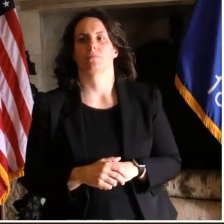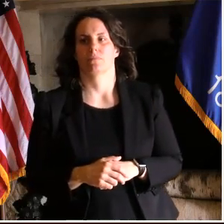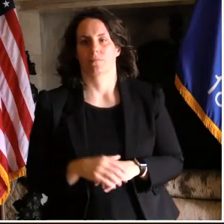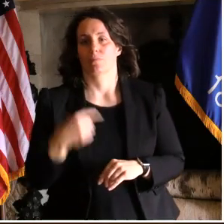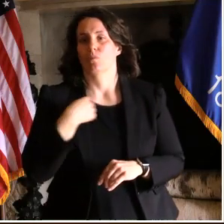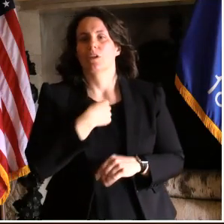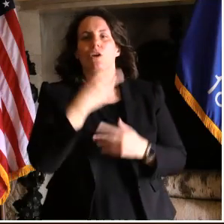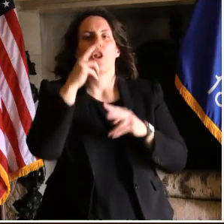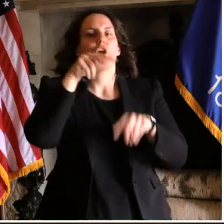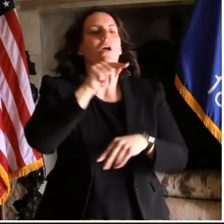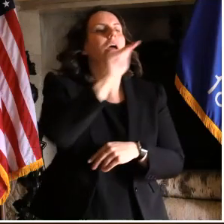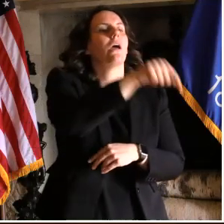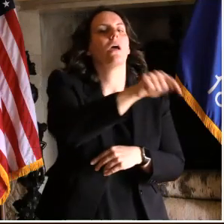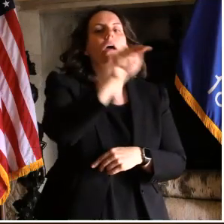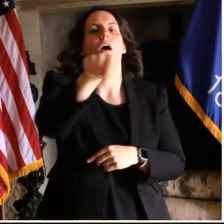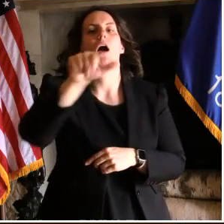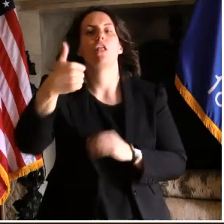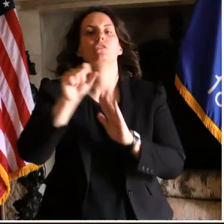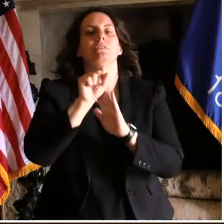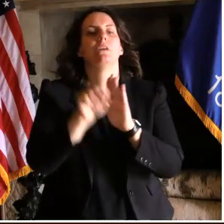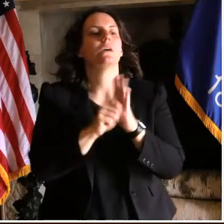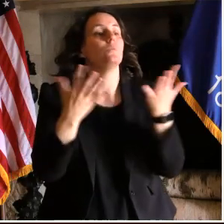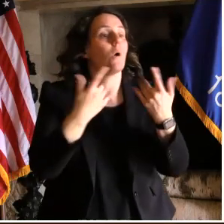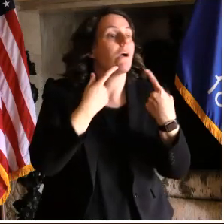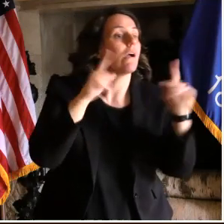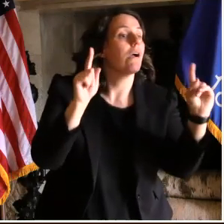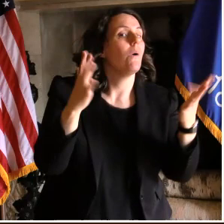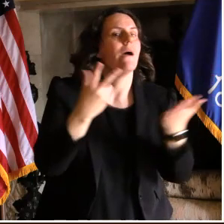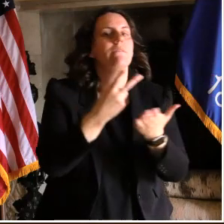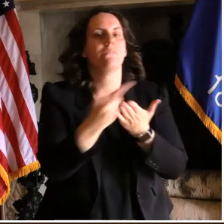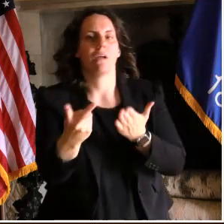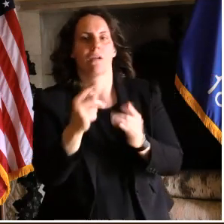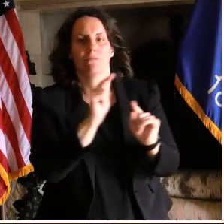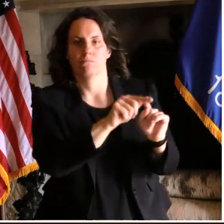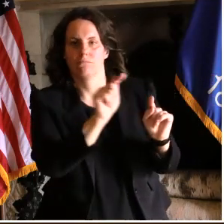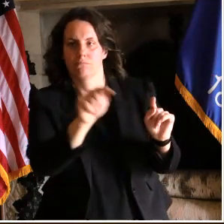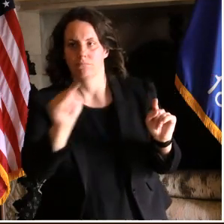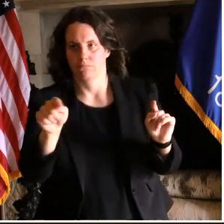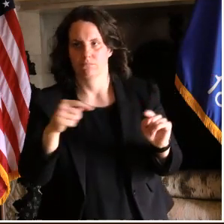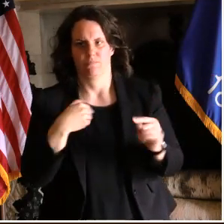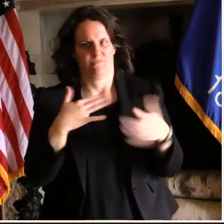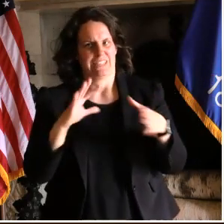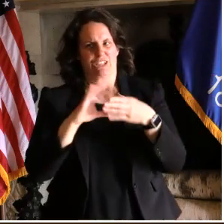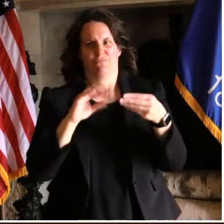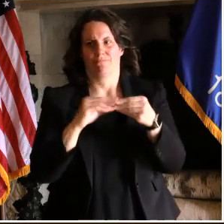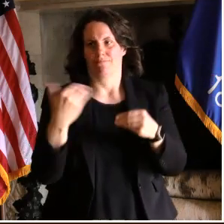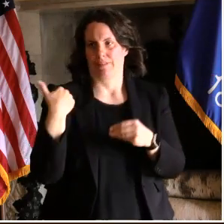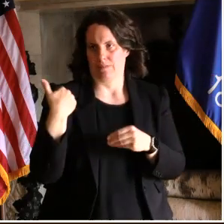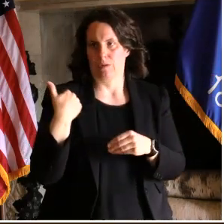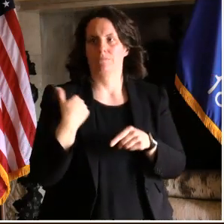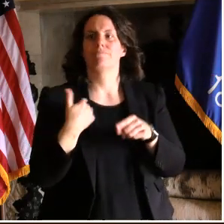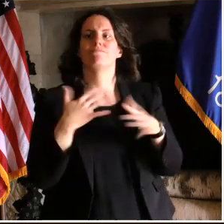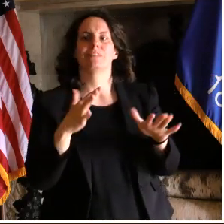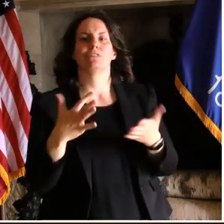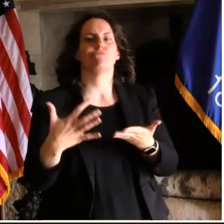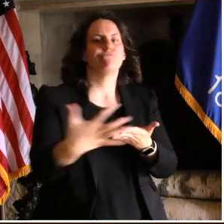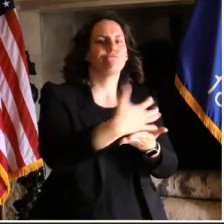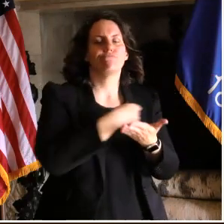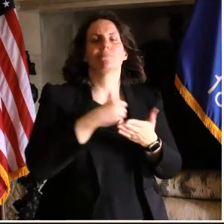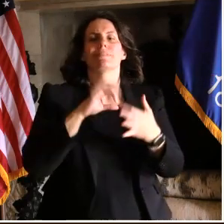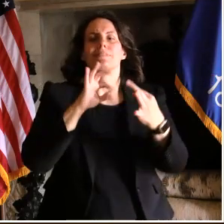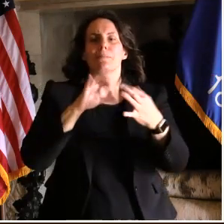and what hasn't worked, and also, as the governor mentioned earlier, be able to get feedback from business